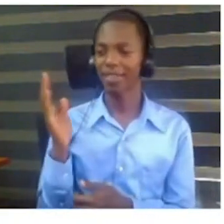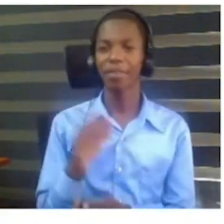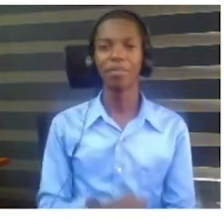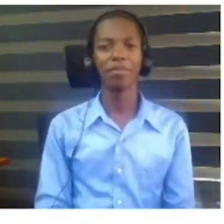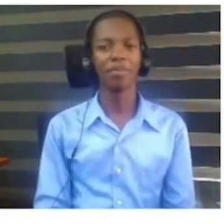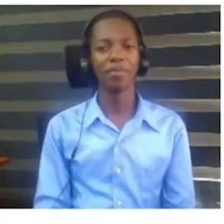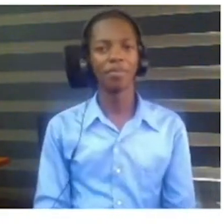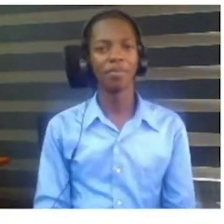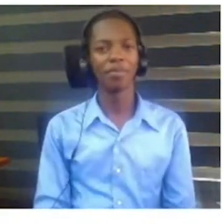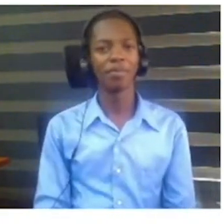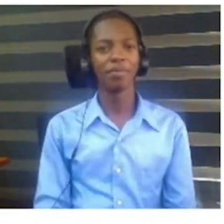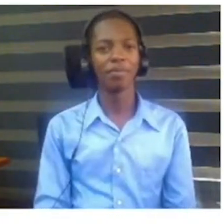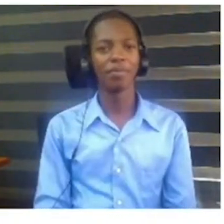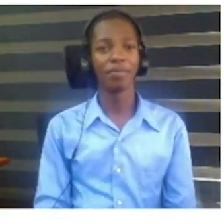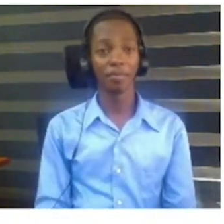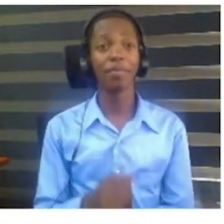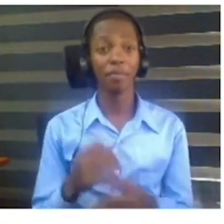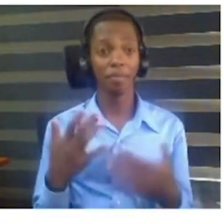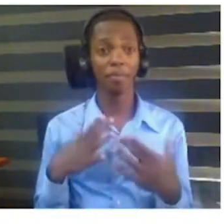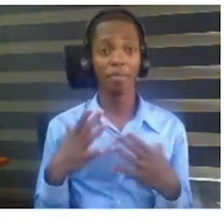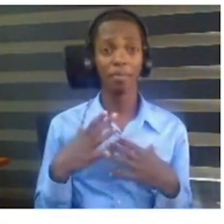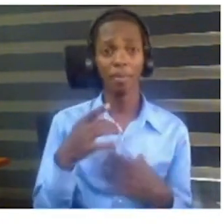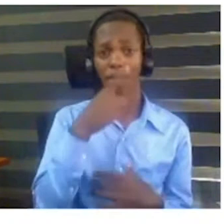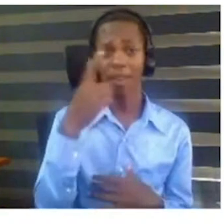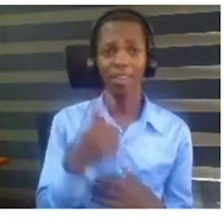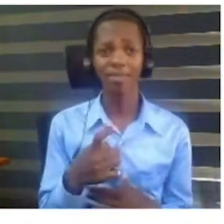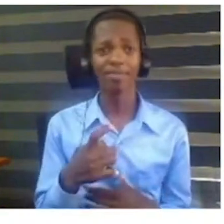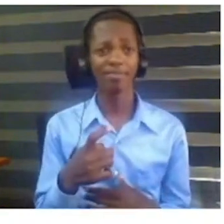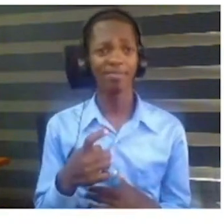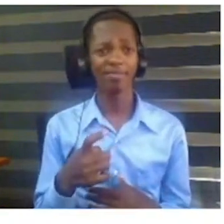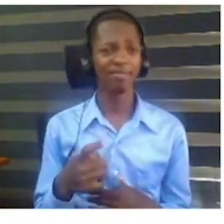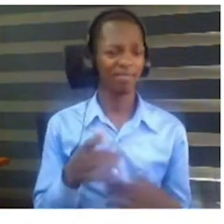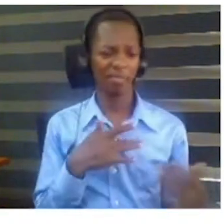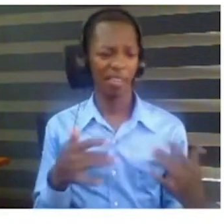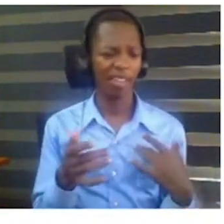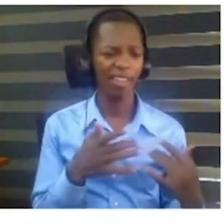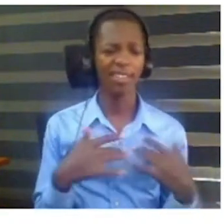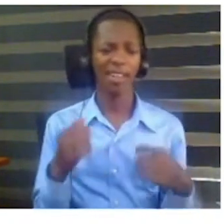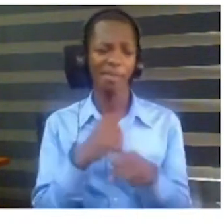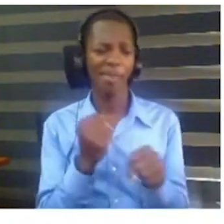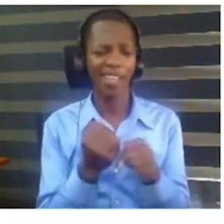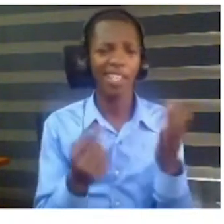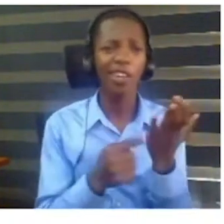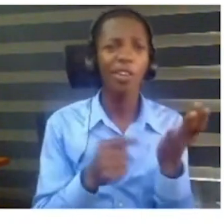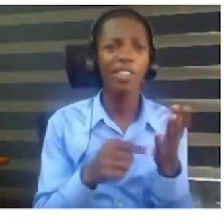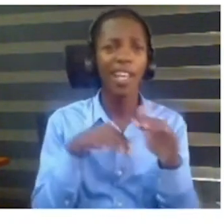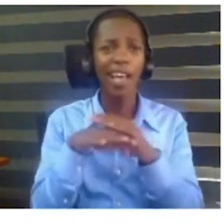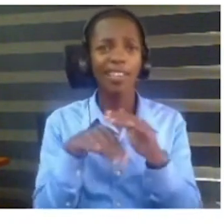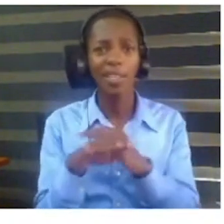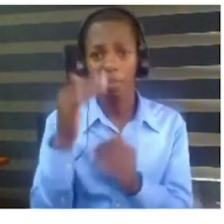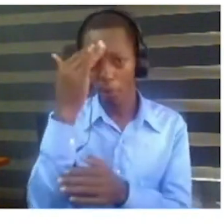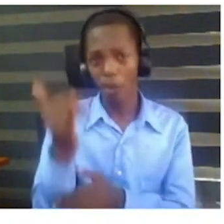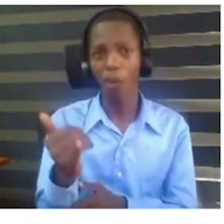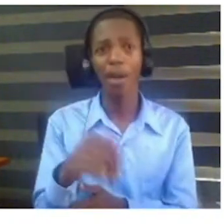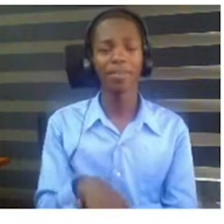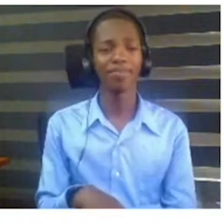So people ask, why should they bother making their technology accessible? You reach more people if your